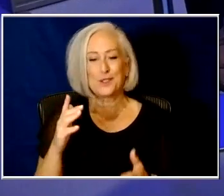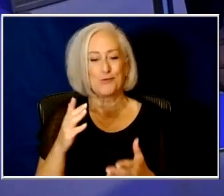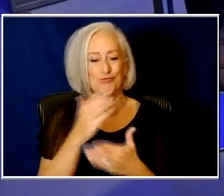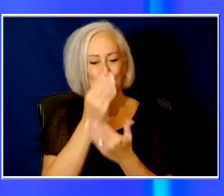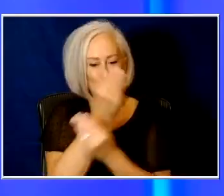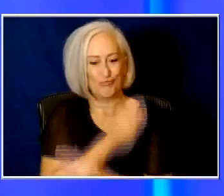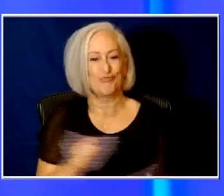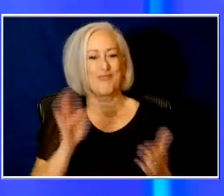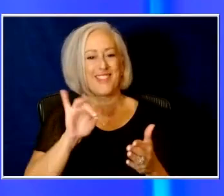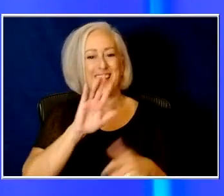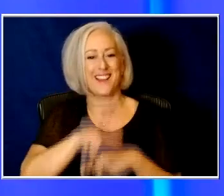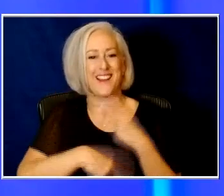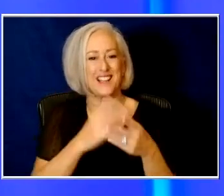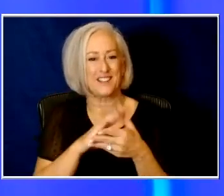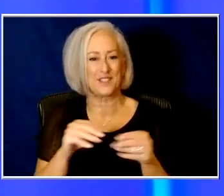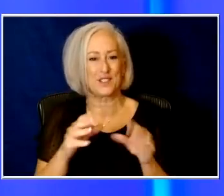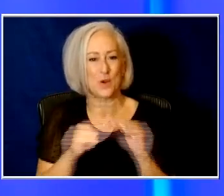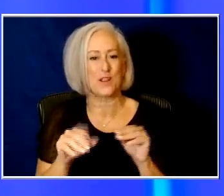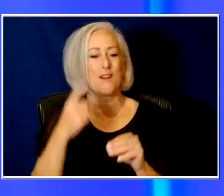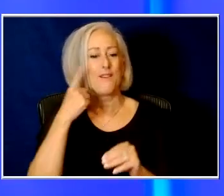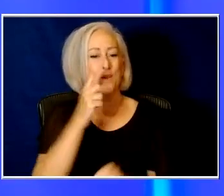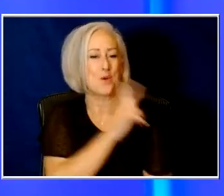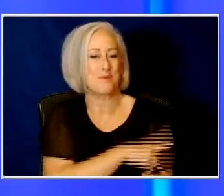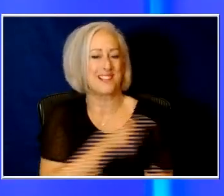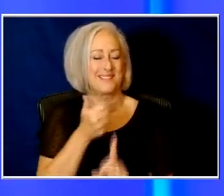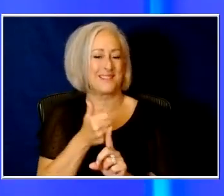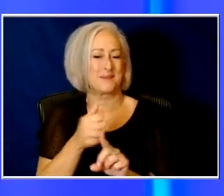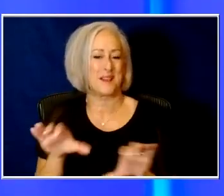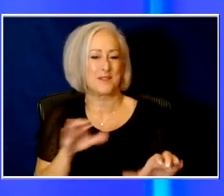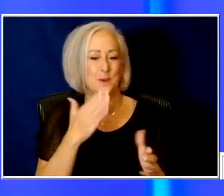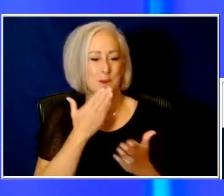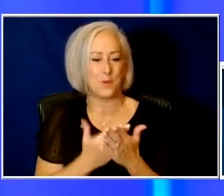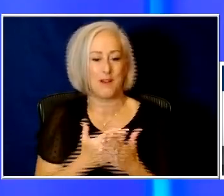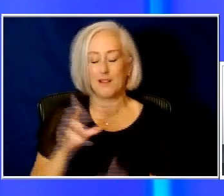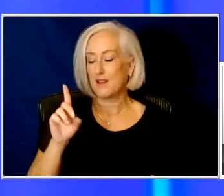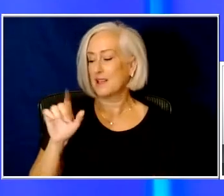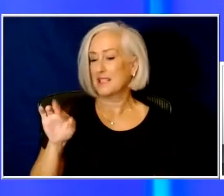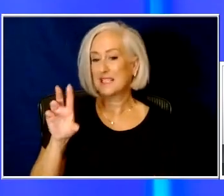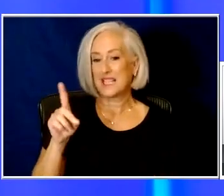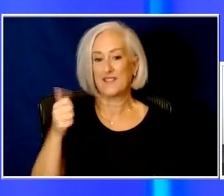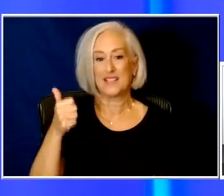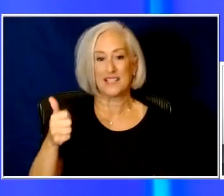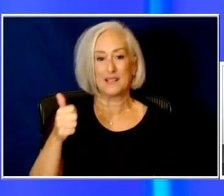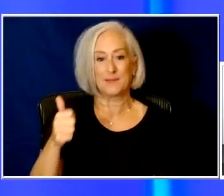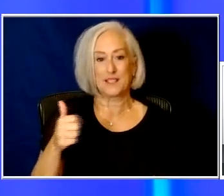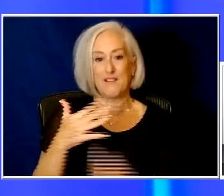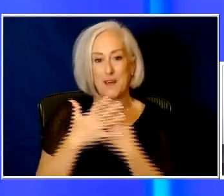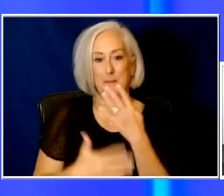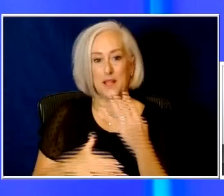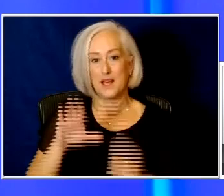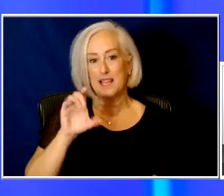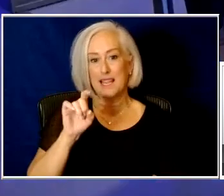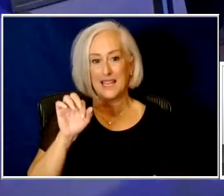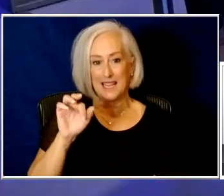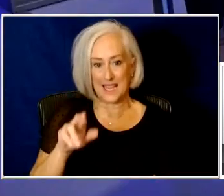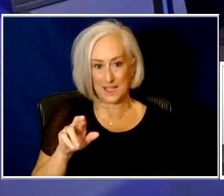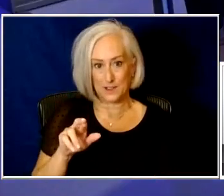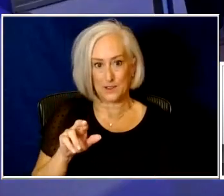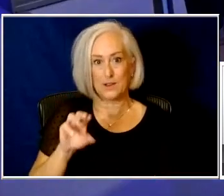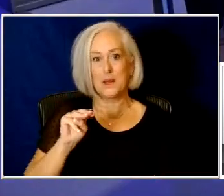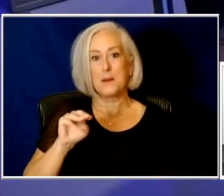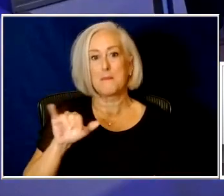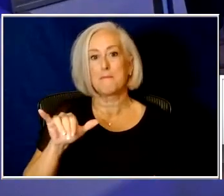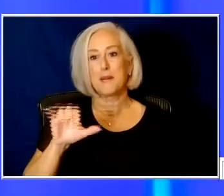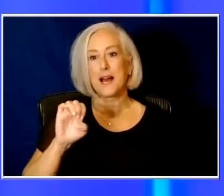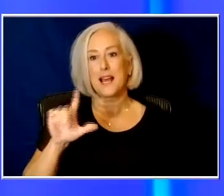patients who are doing well. So David had blood cancer, acute myeloid leukemia, and that's not a good kind of cancer. That is you not